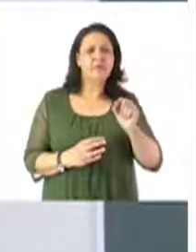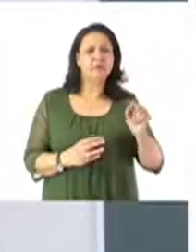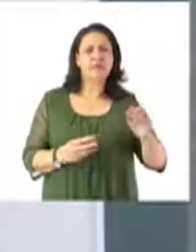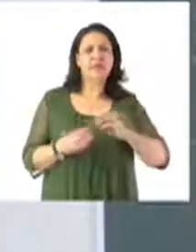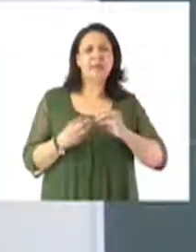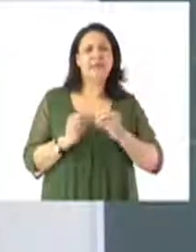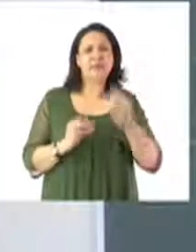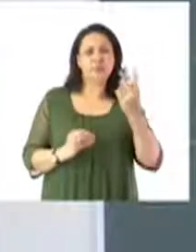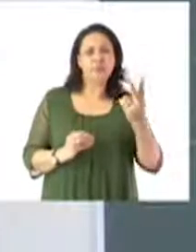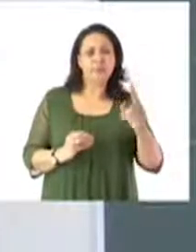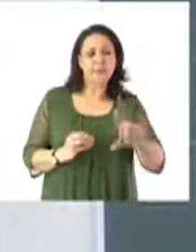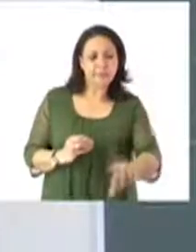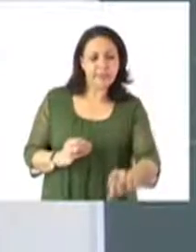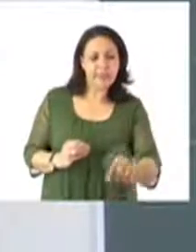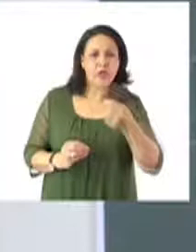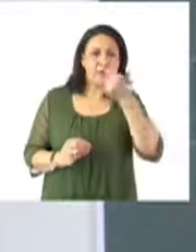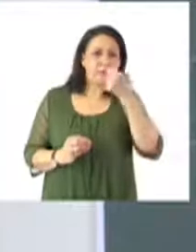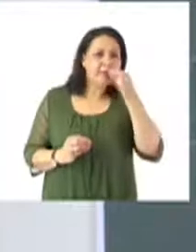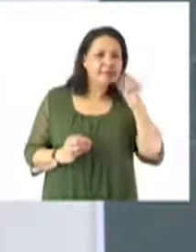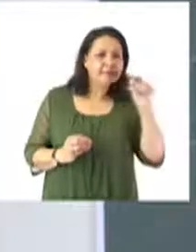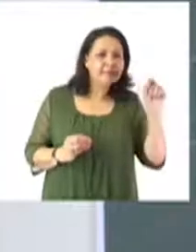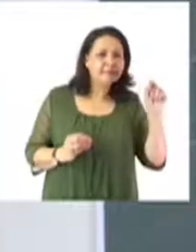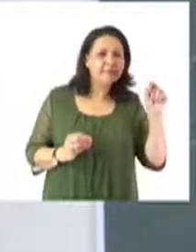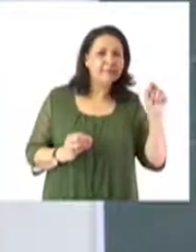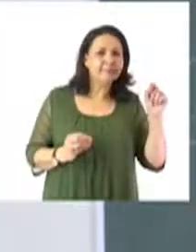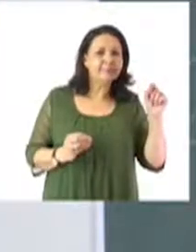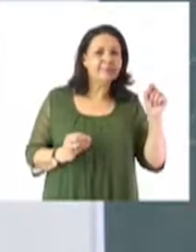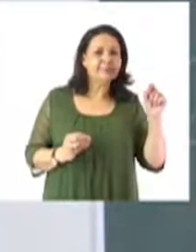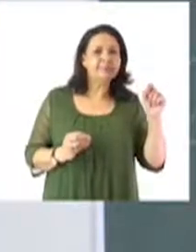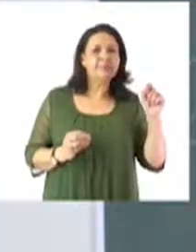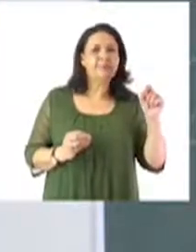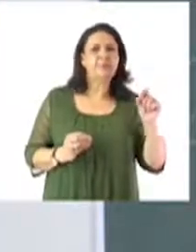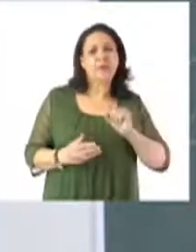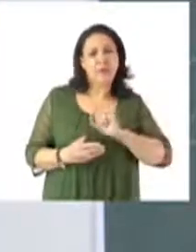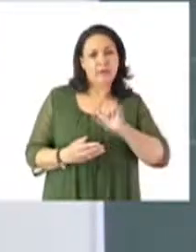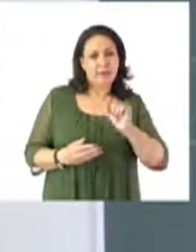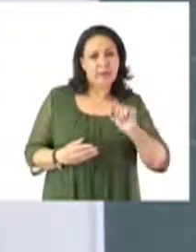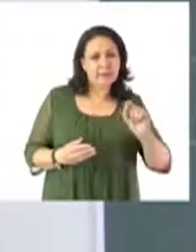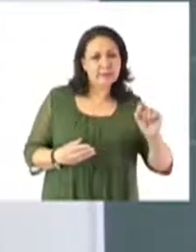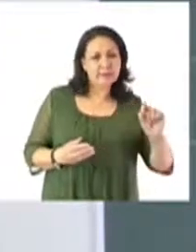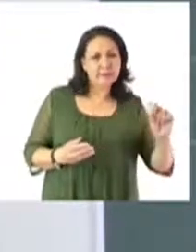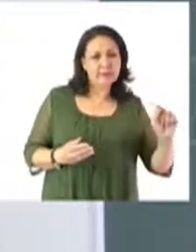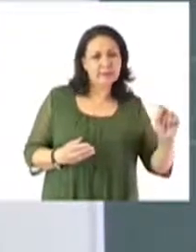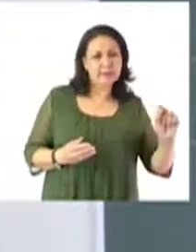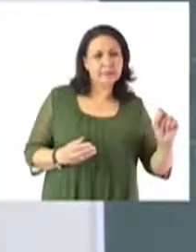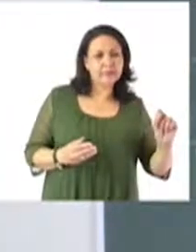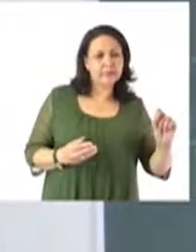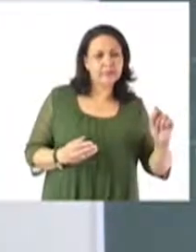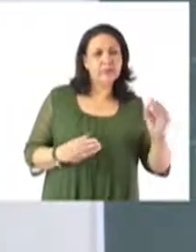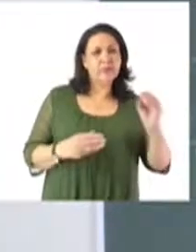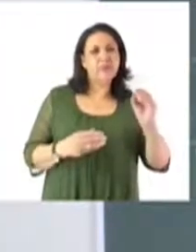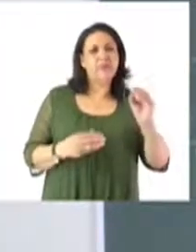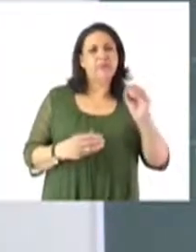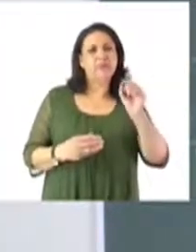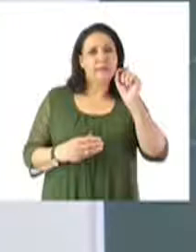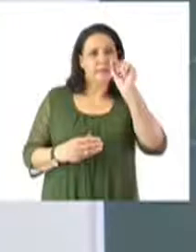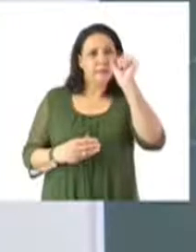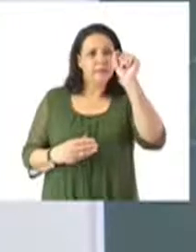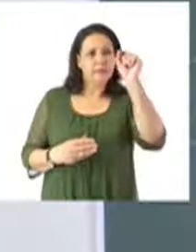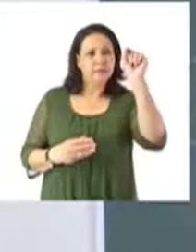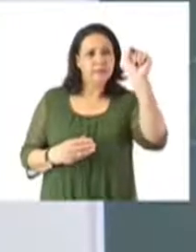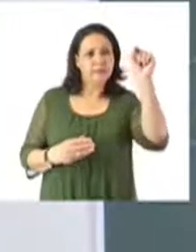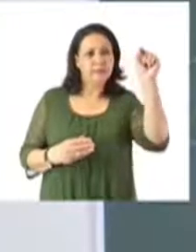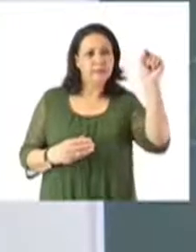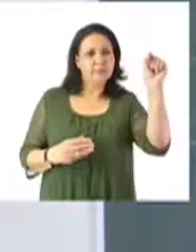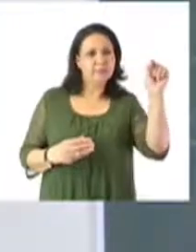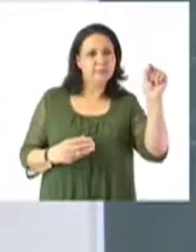your pencil or your crayon and I want you to write number 2 on the dotted lines. On the